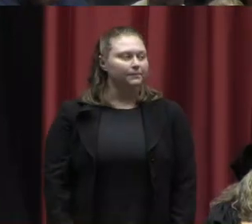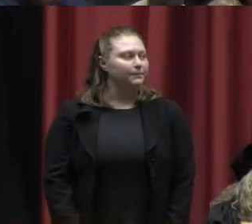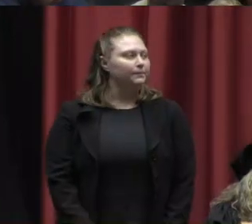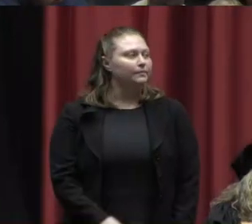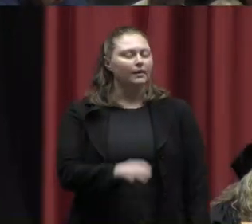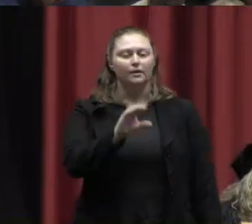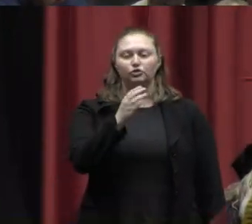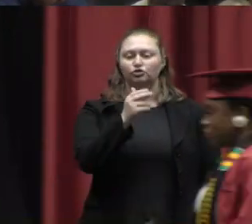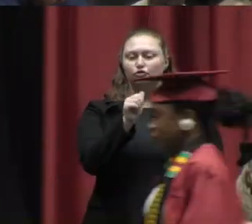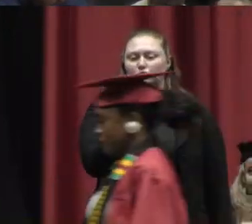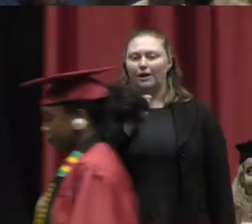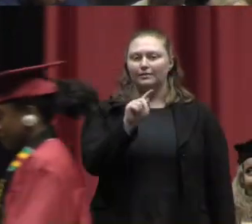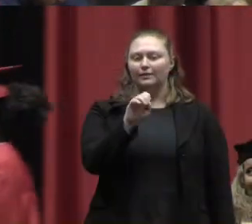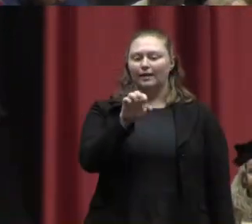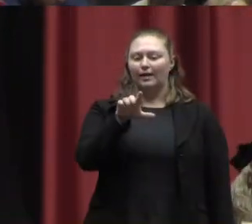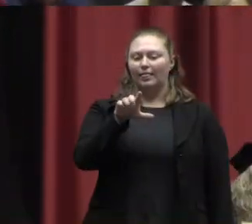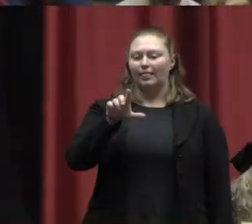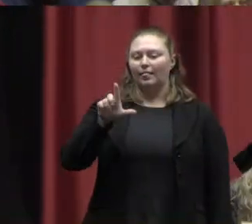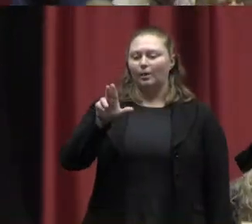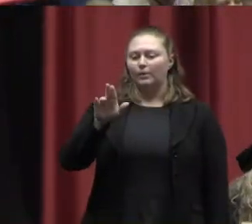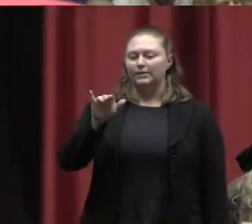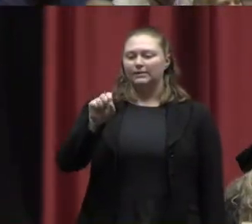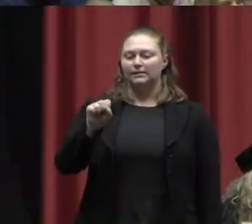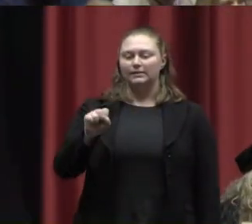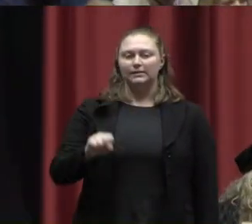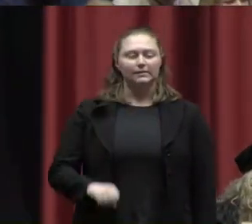Shante Martinez.